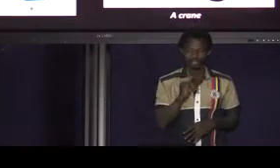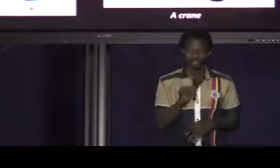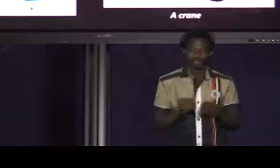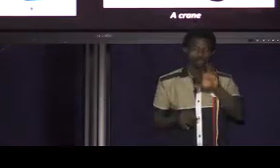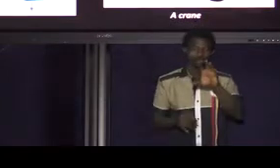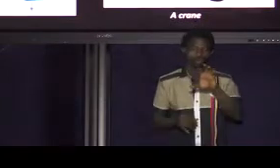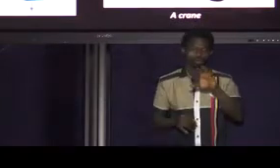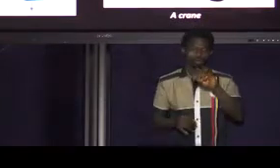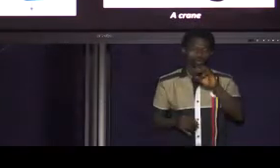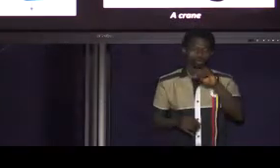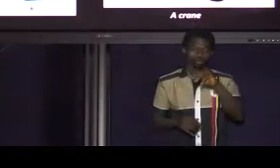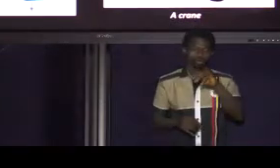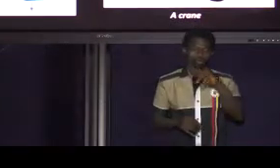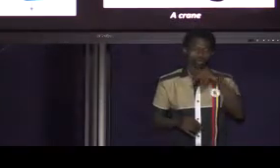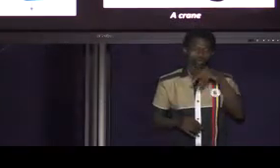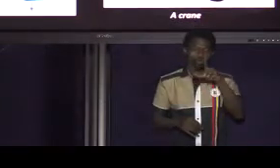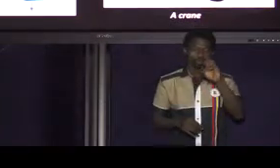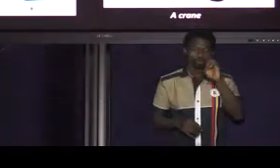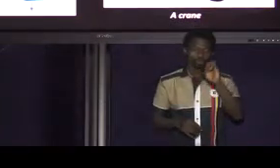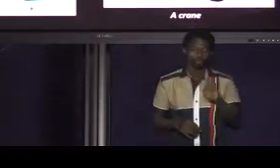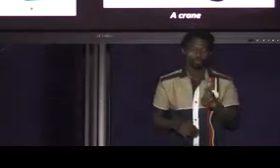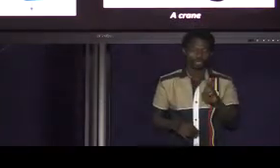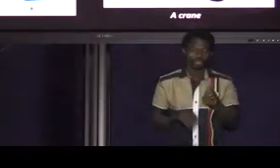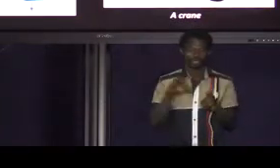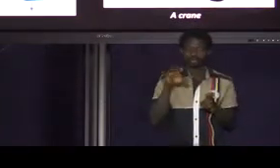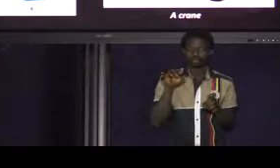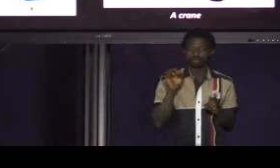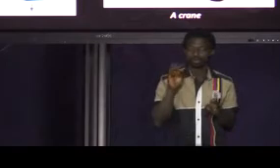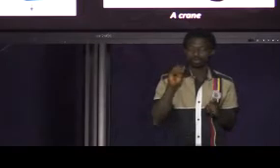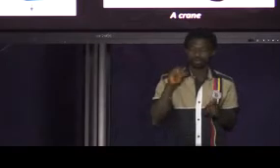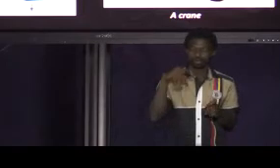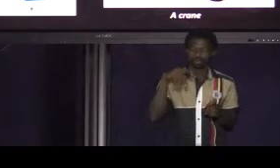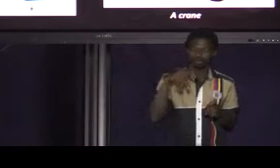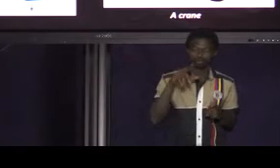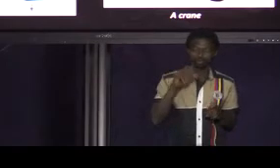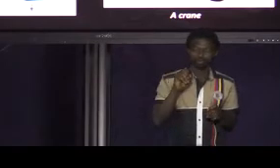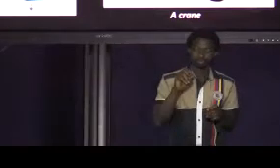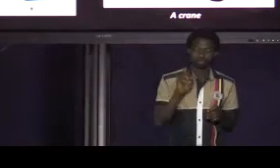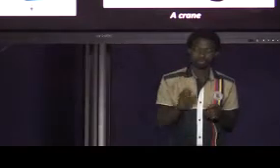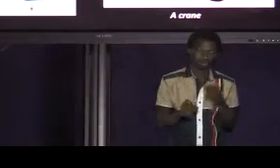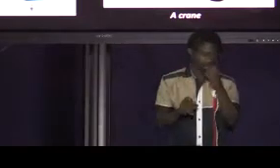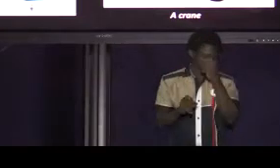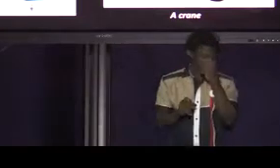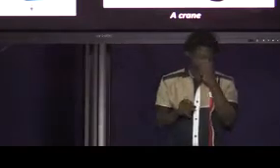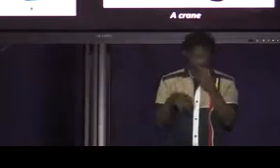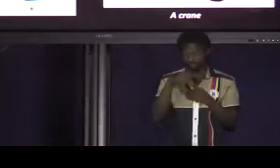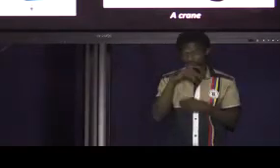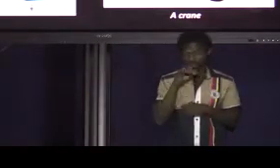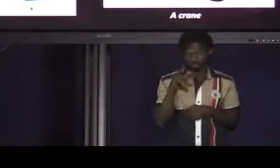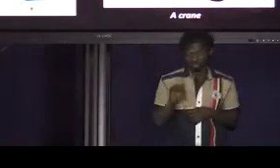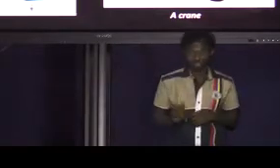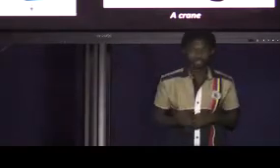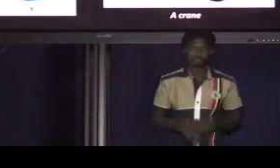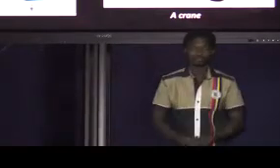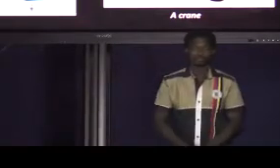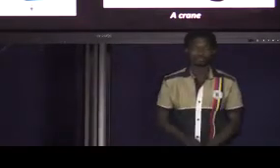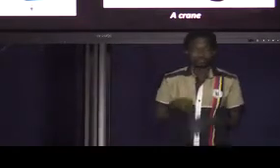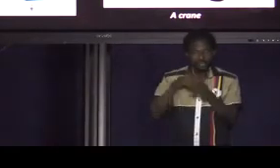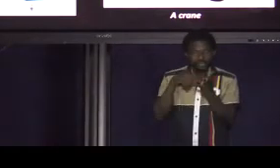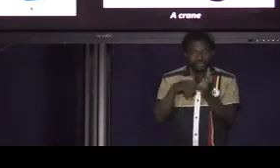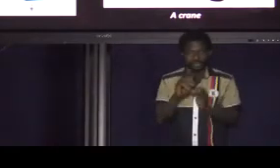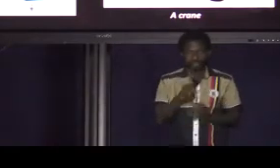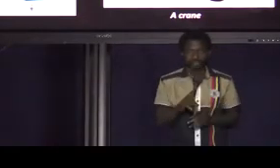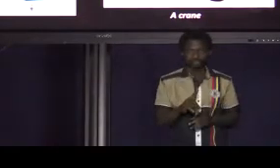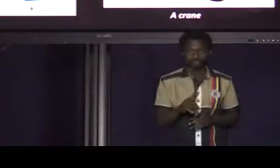or complex pulley. Say that. You can say a compound pulley or we can say a complex pulley. In this